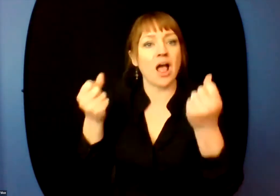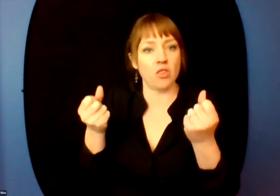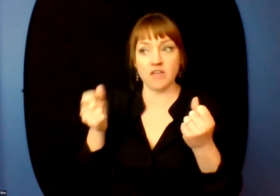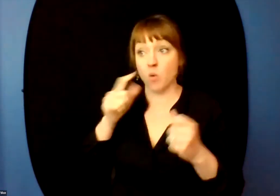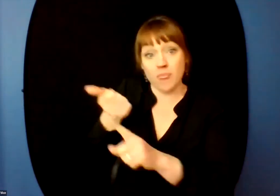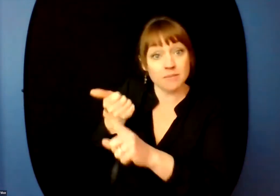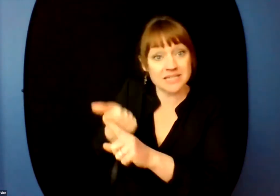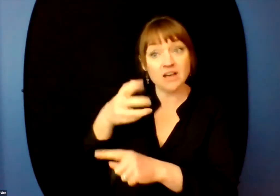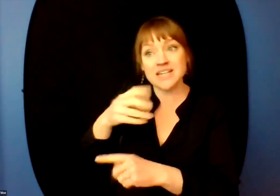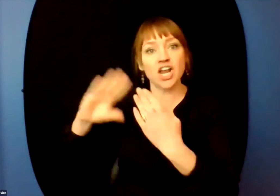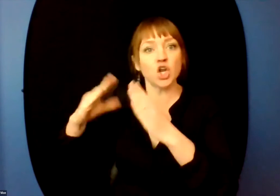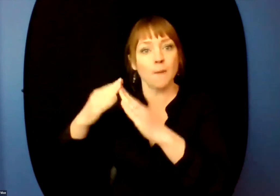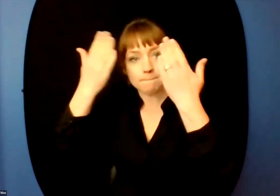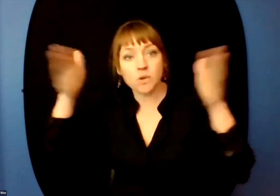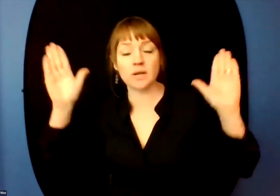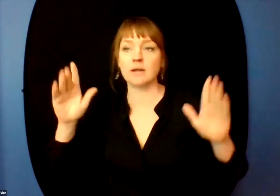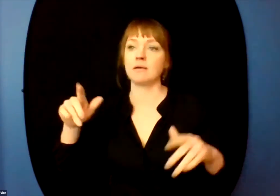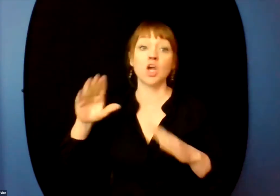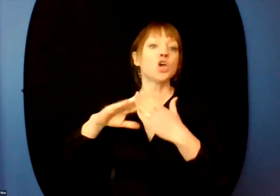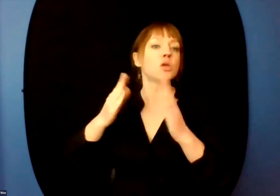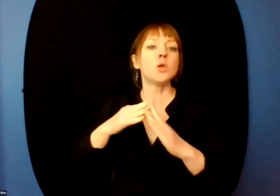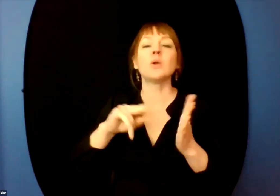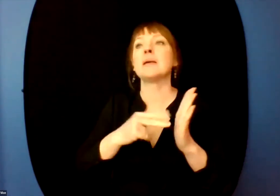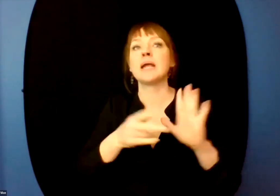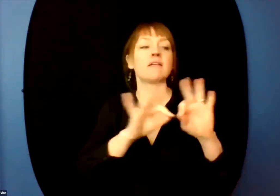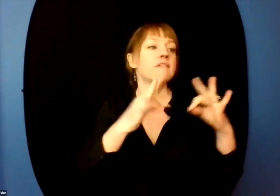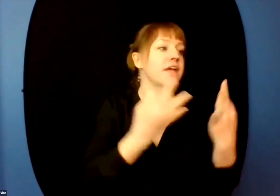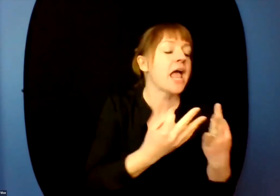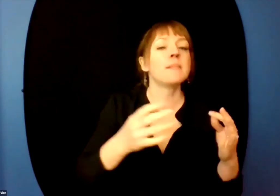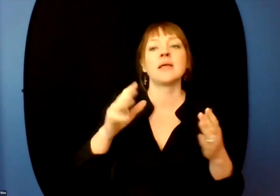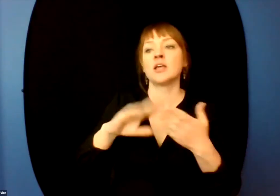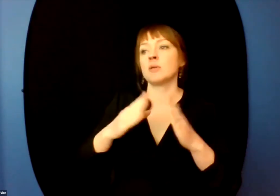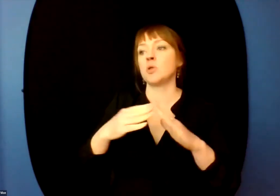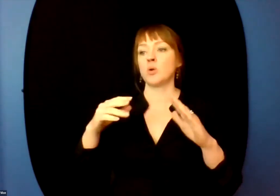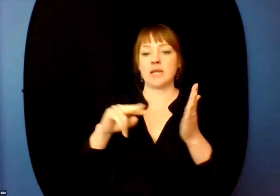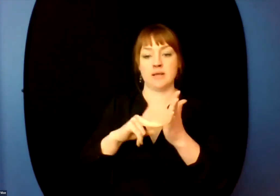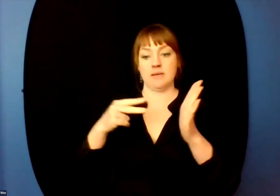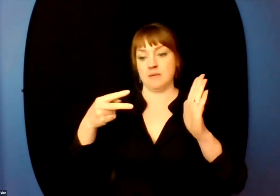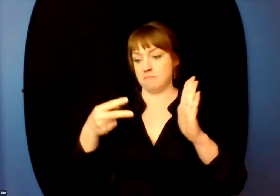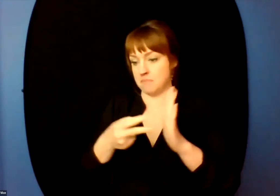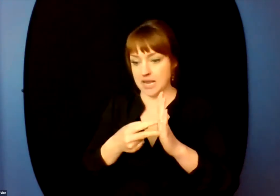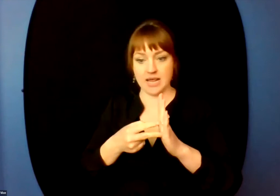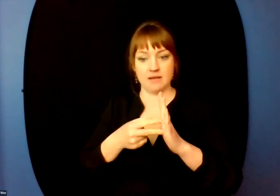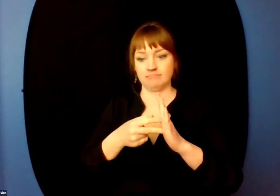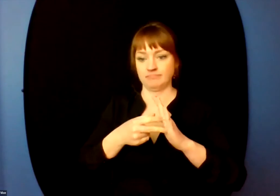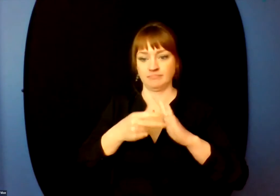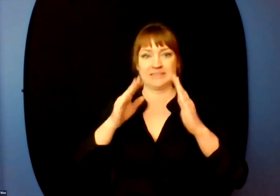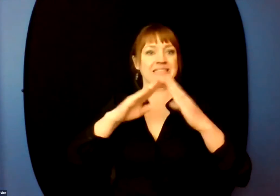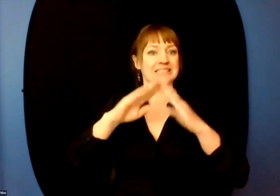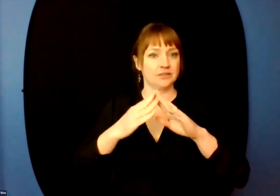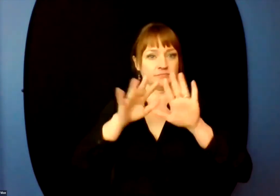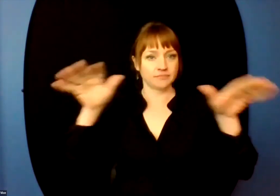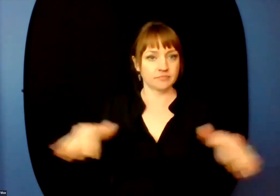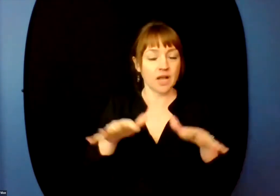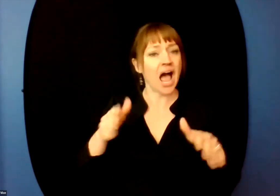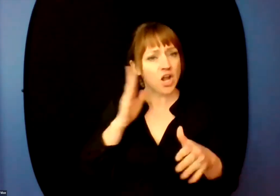community being their family and the community that they live inside of. So I know that can be a hard pill to